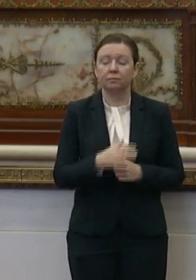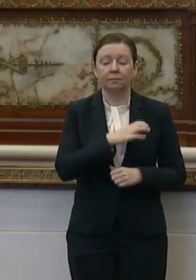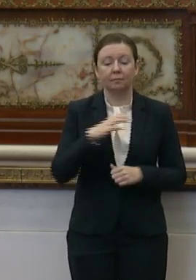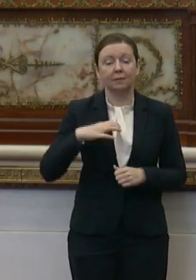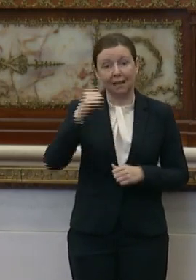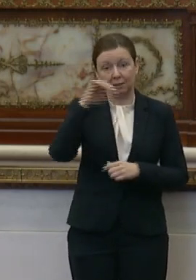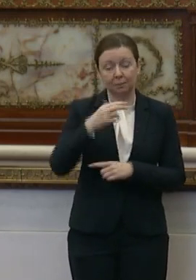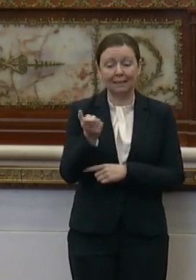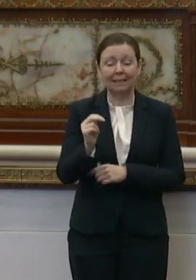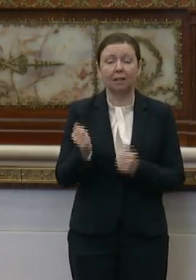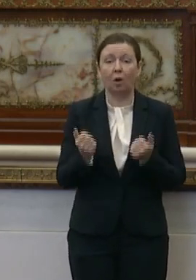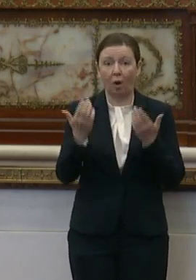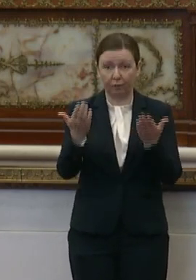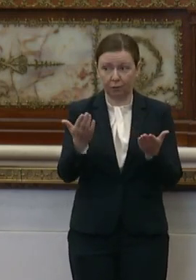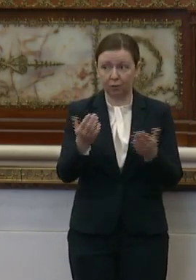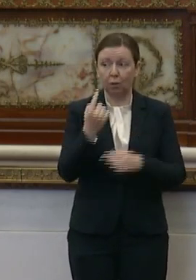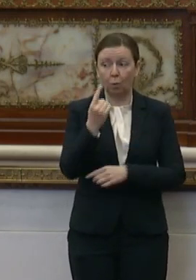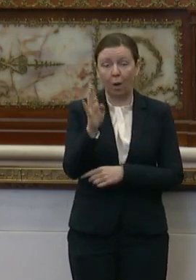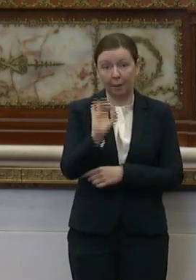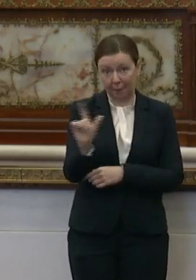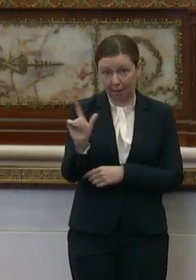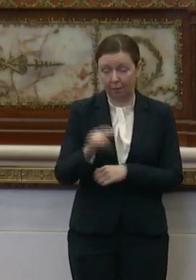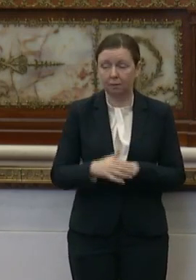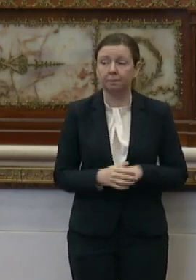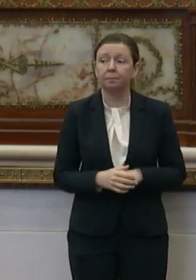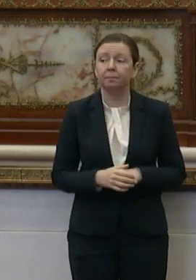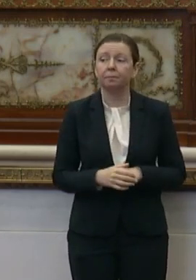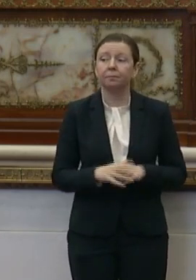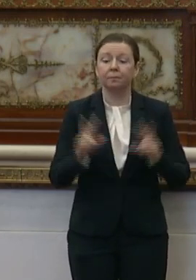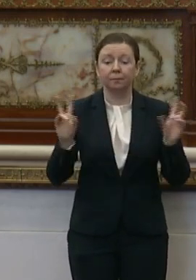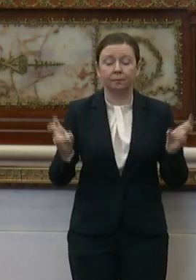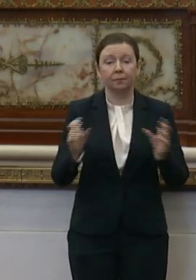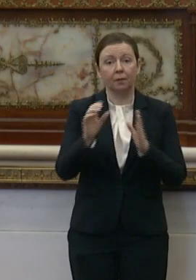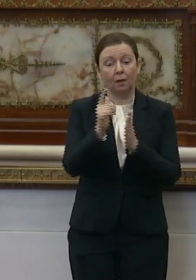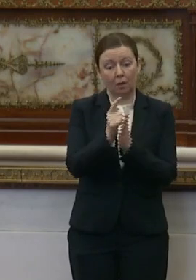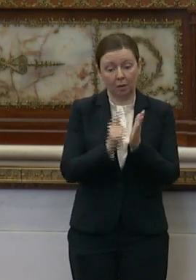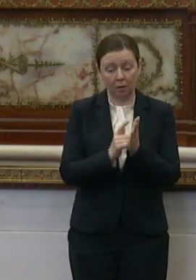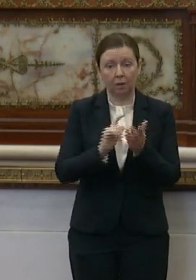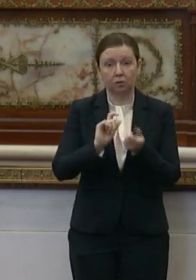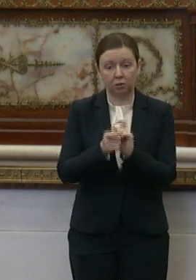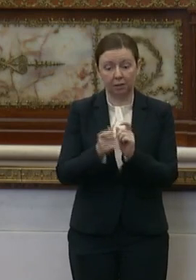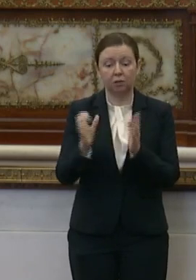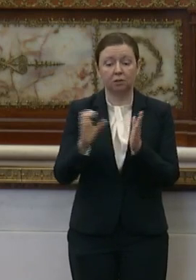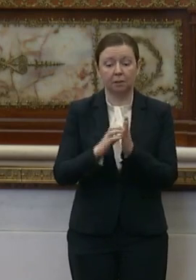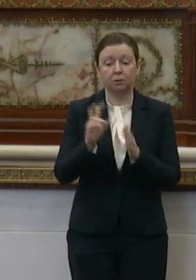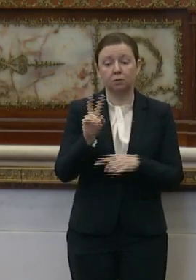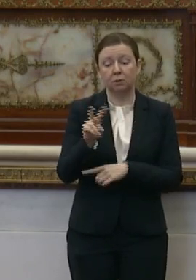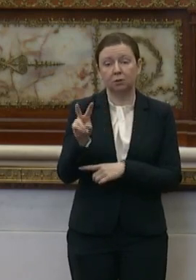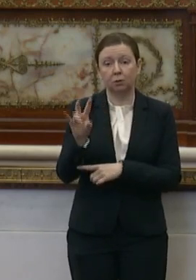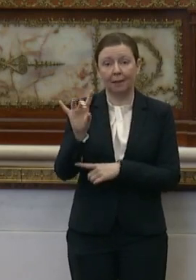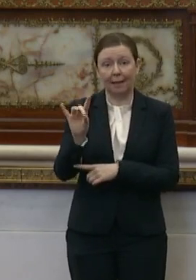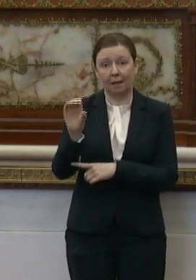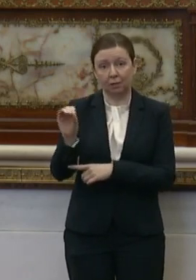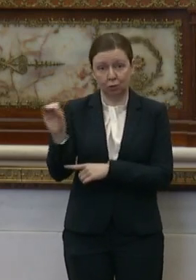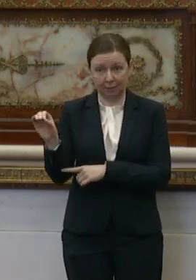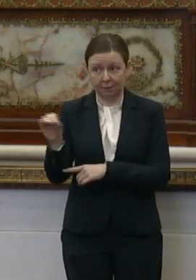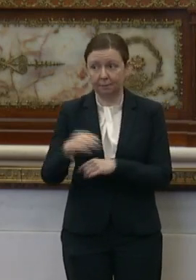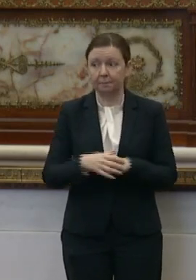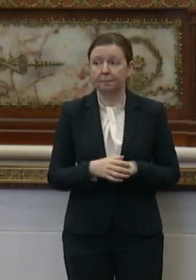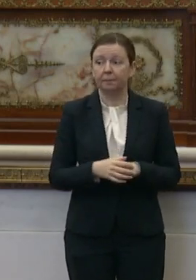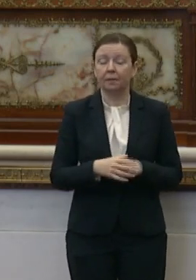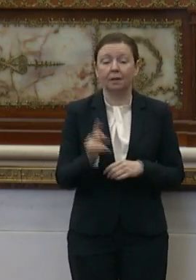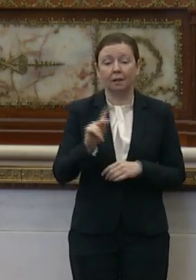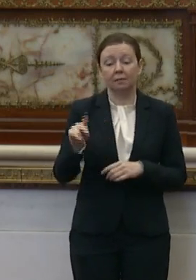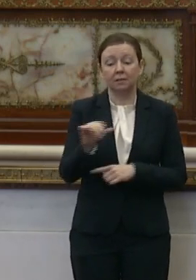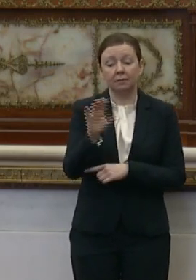Councilman Heenan offers one bill entitled an ordinance amending chapter 22800 of